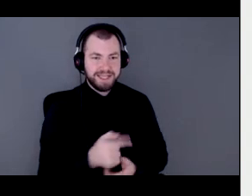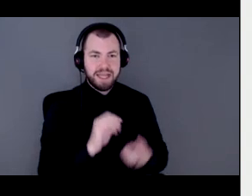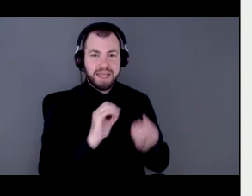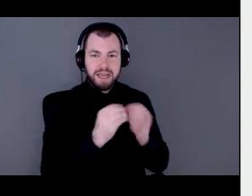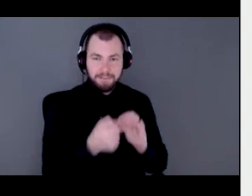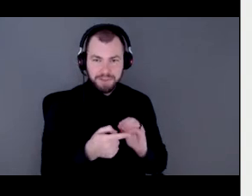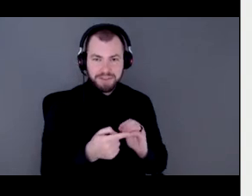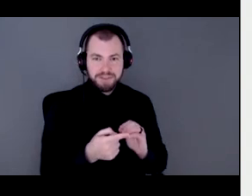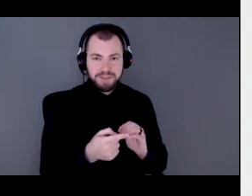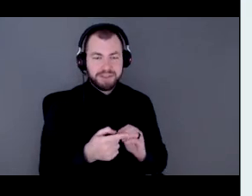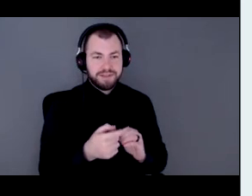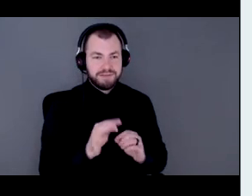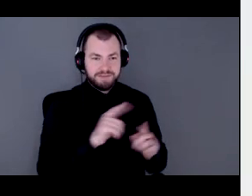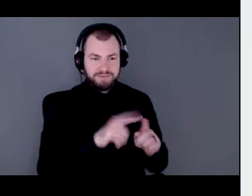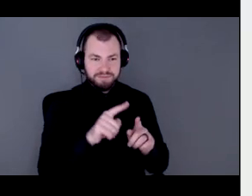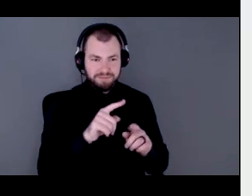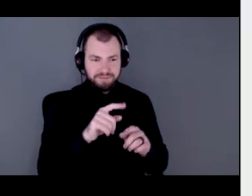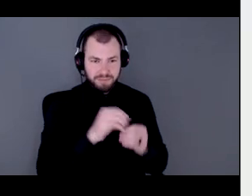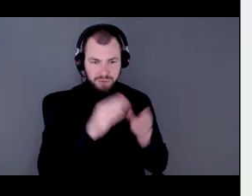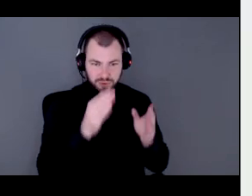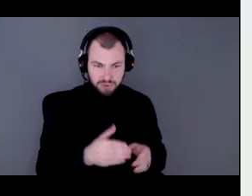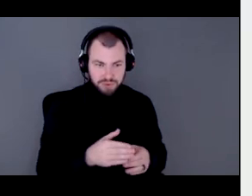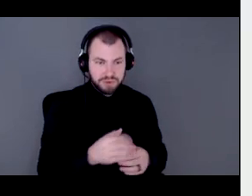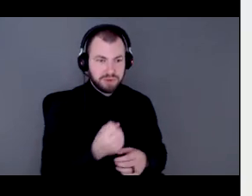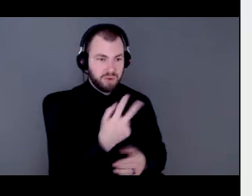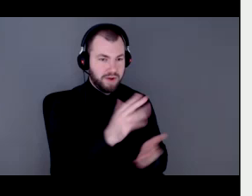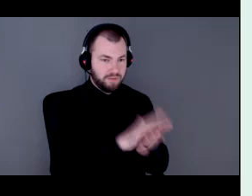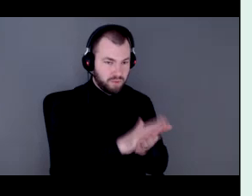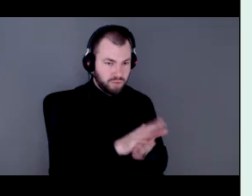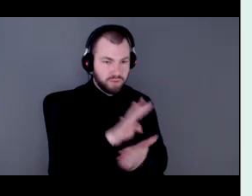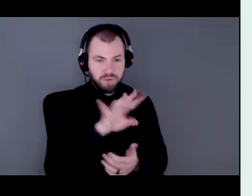students, 12 schools, 48 teachers. Next slide.